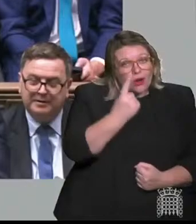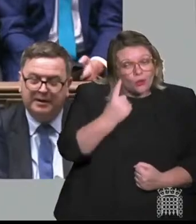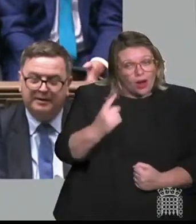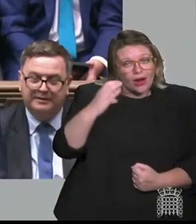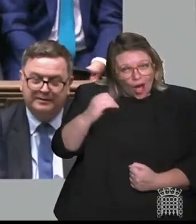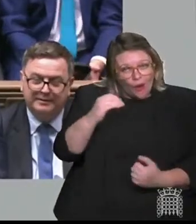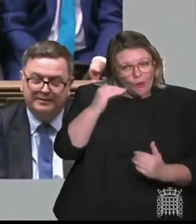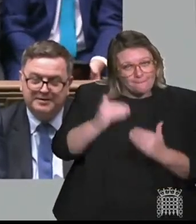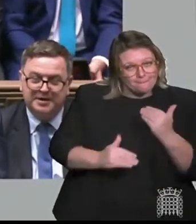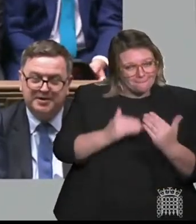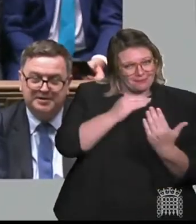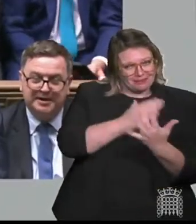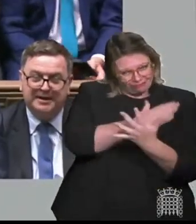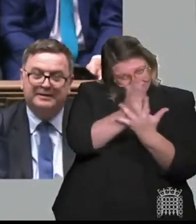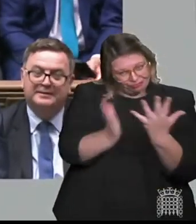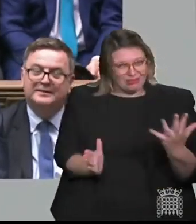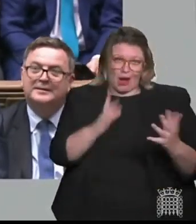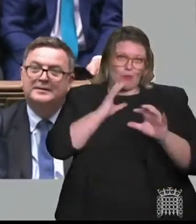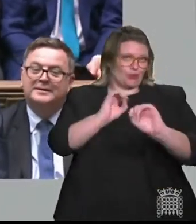folks.